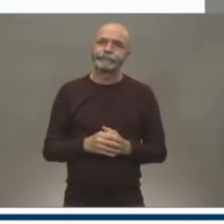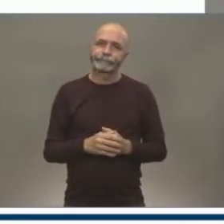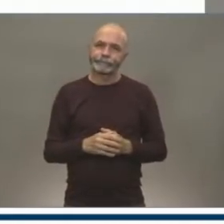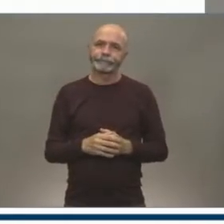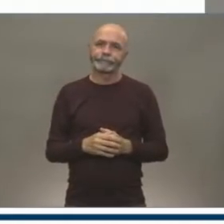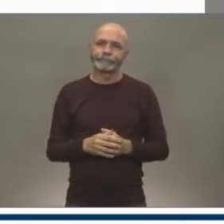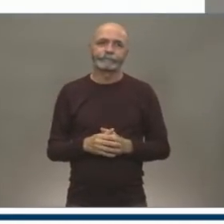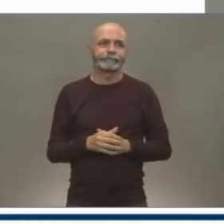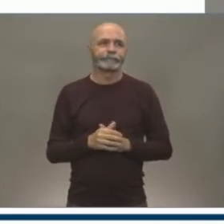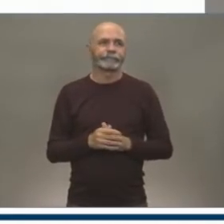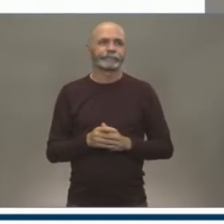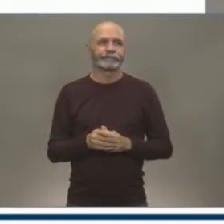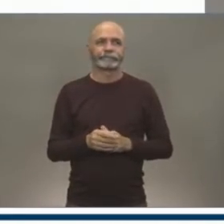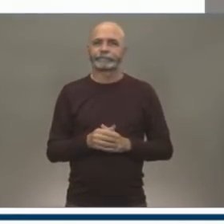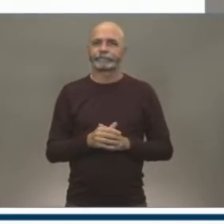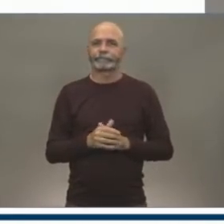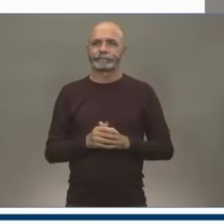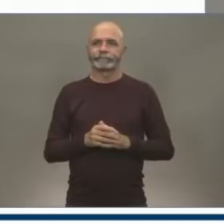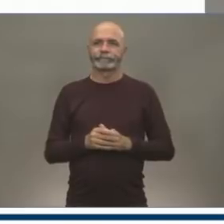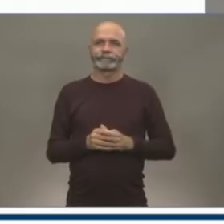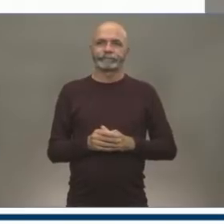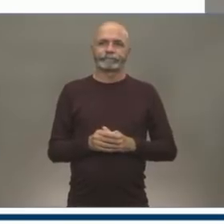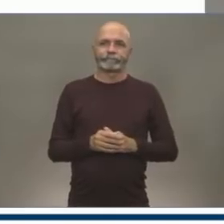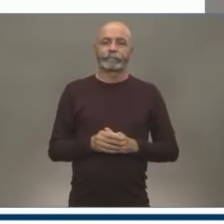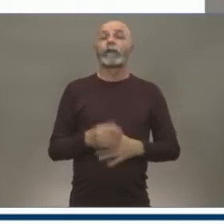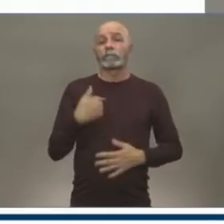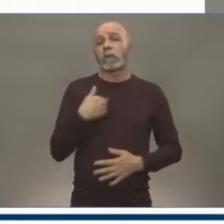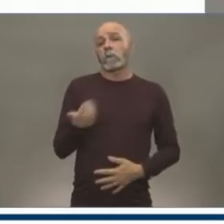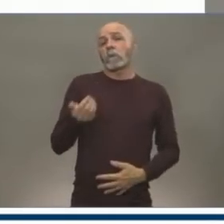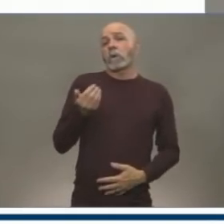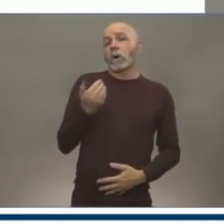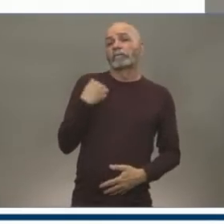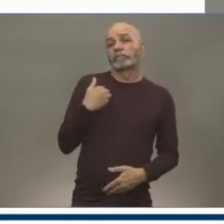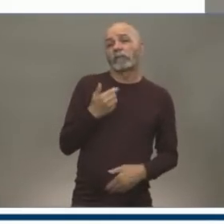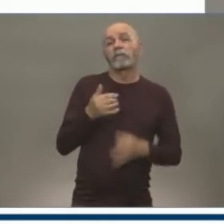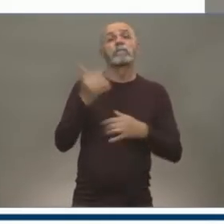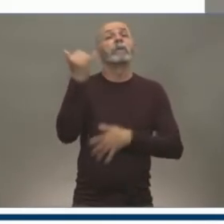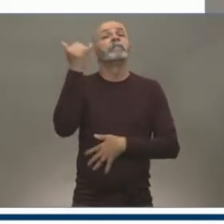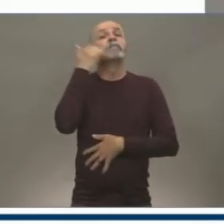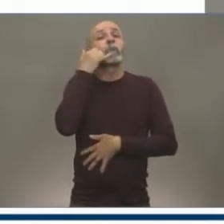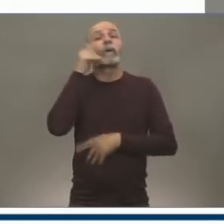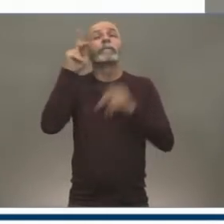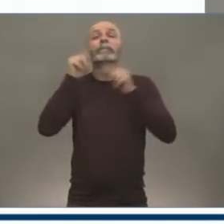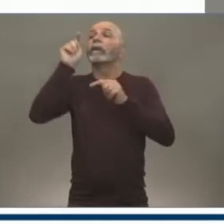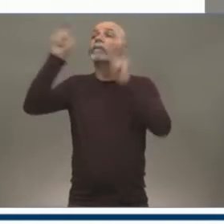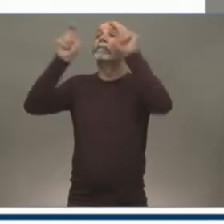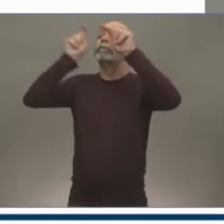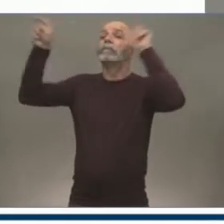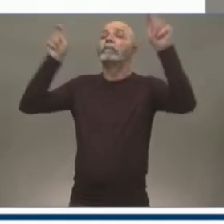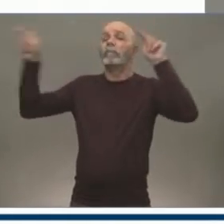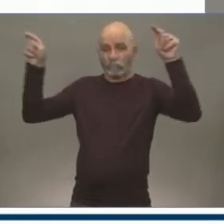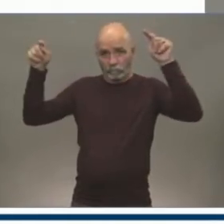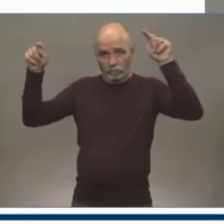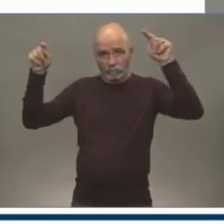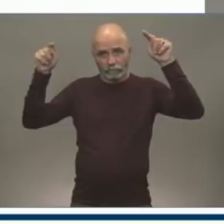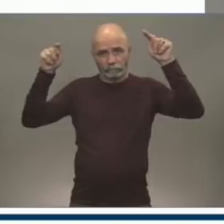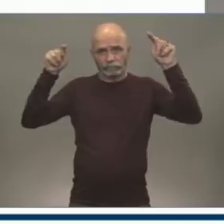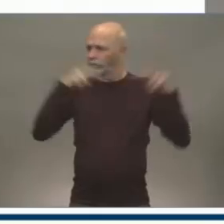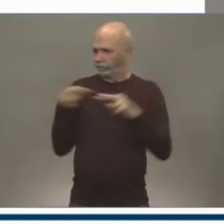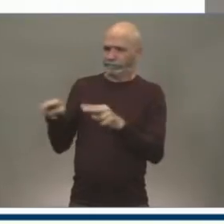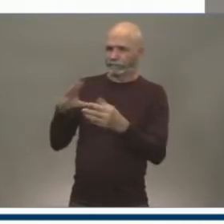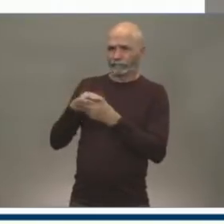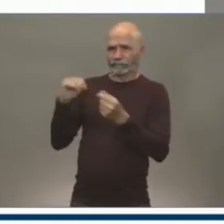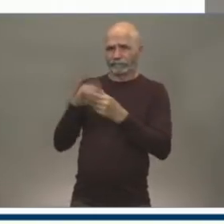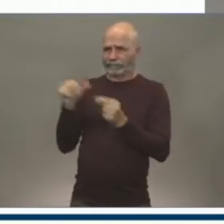my national call yesterday, and people across the country are looking at this model in Halifax with a